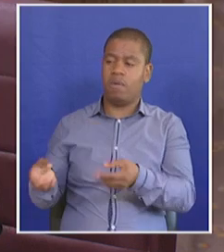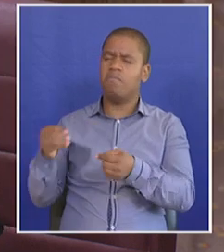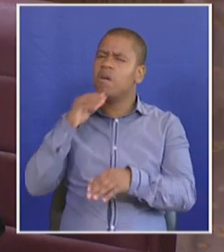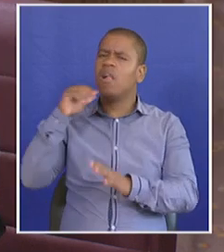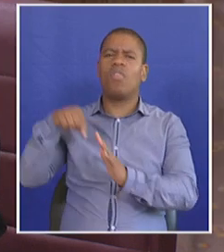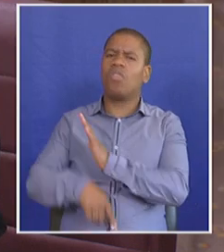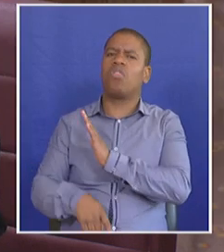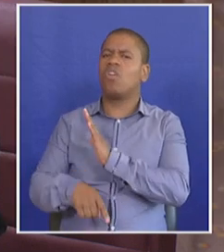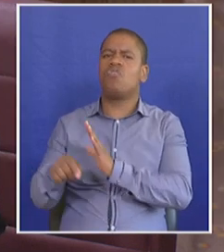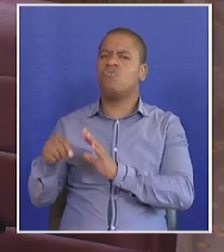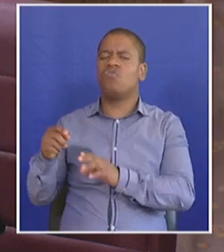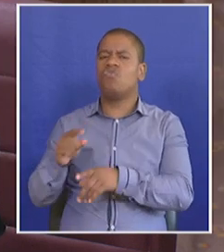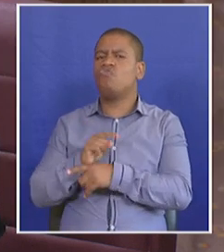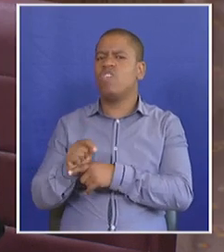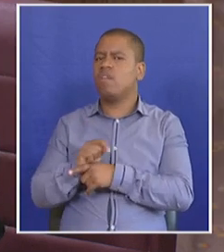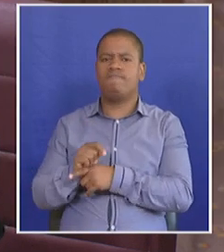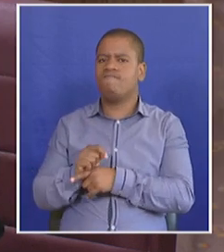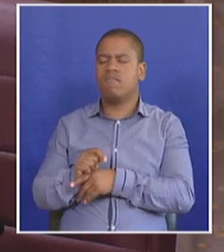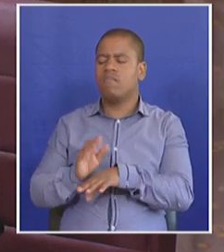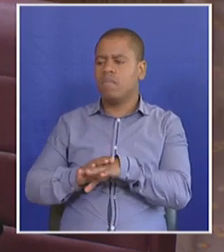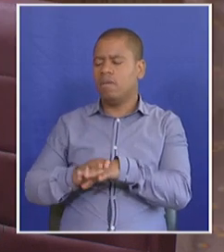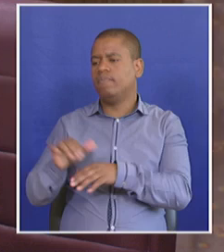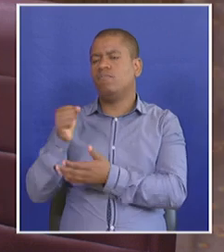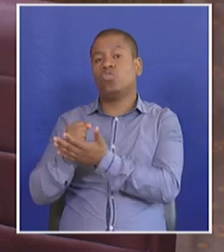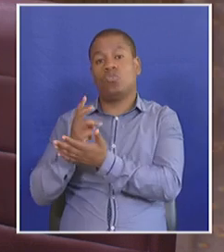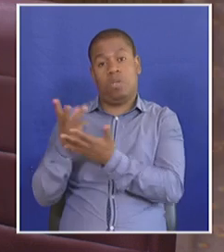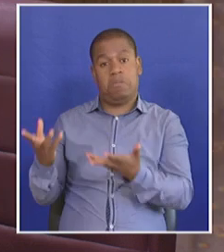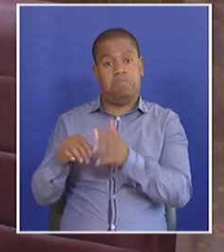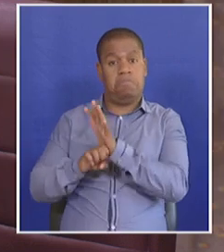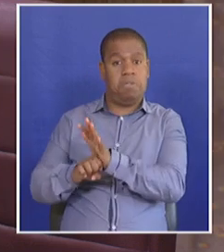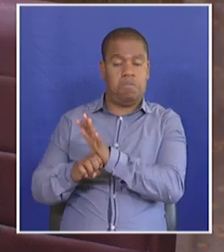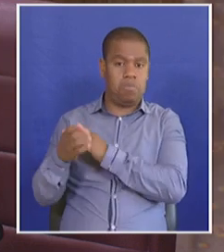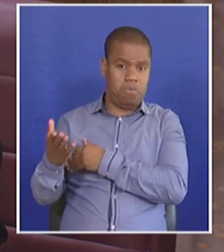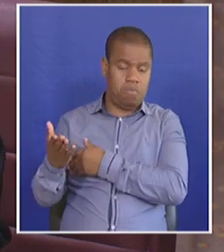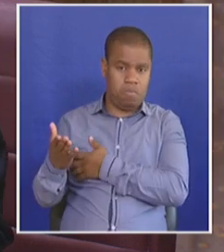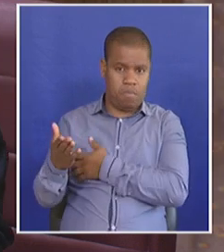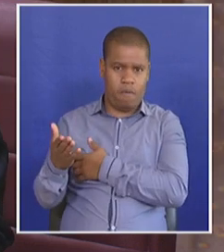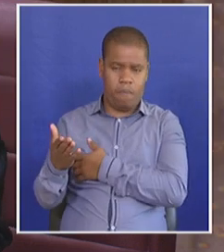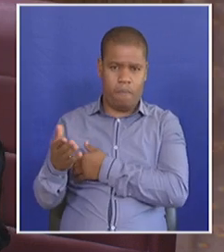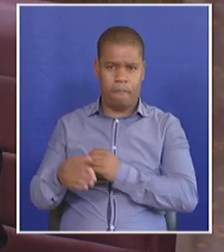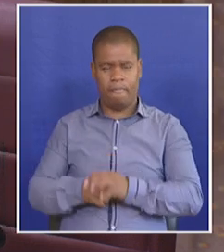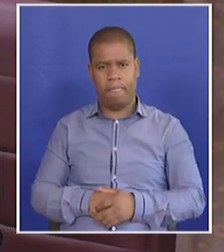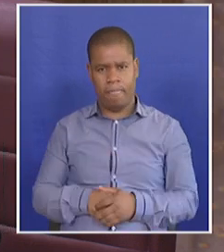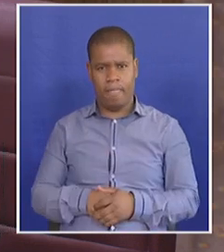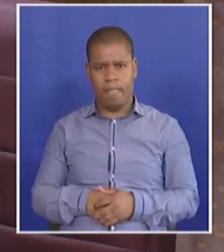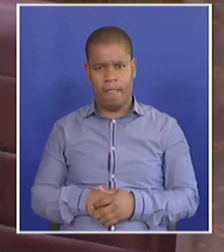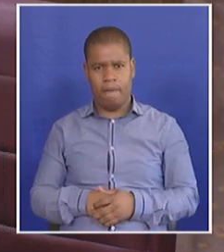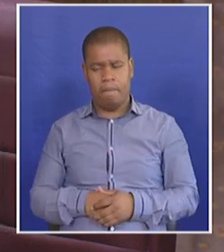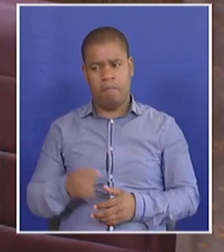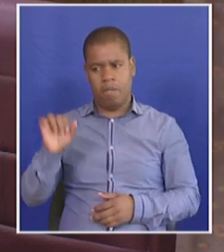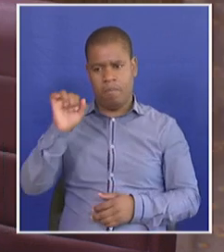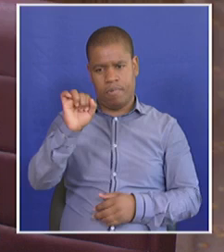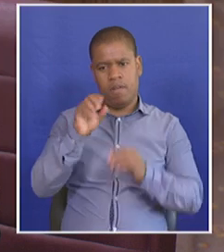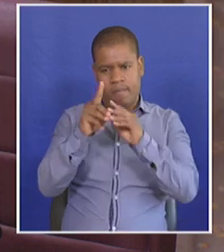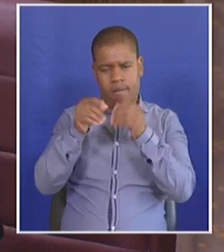much. The social workers, for example, those are the social workers of the Department of